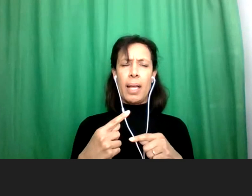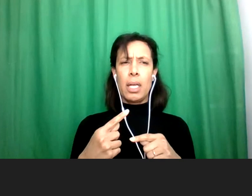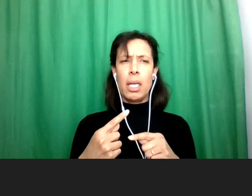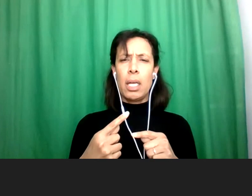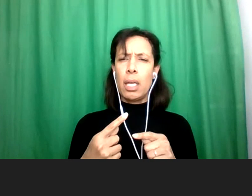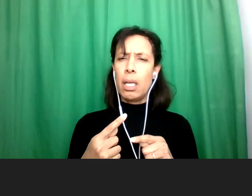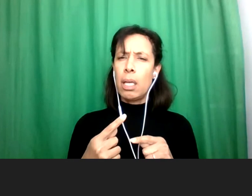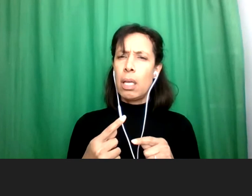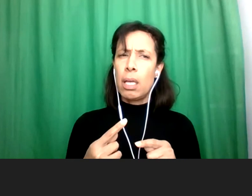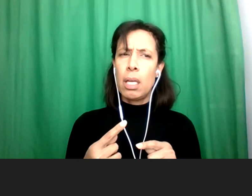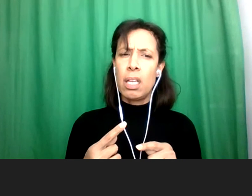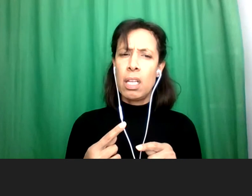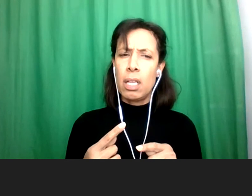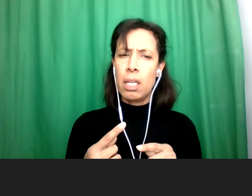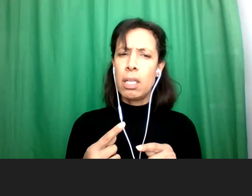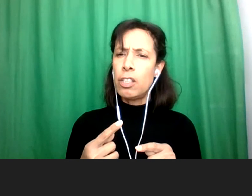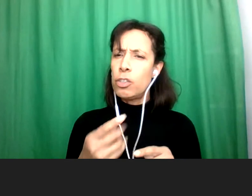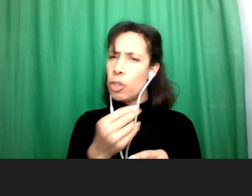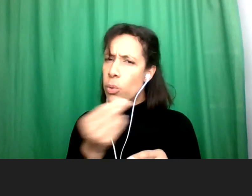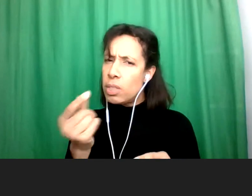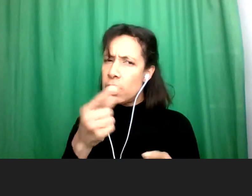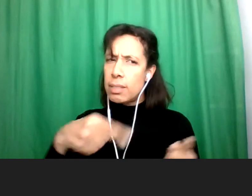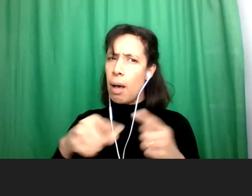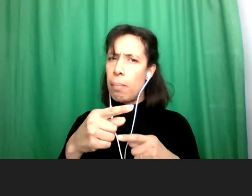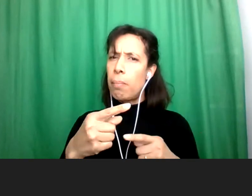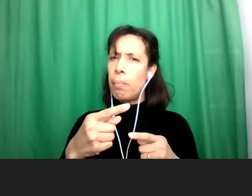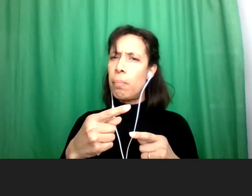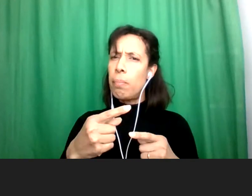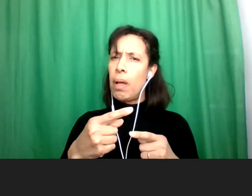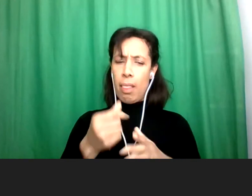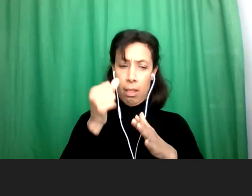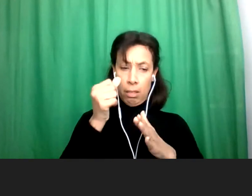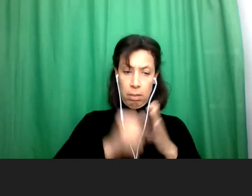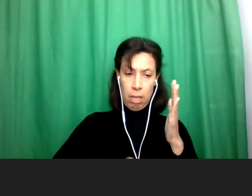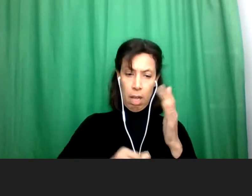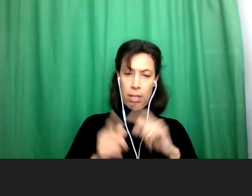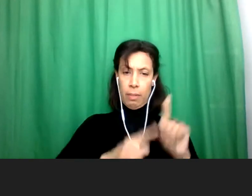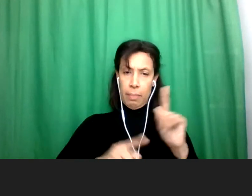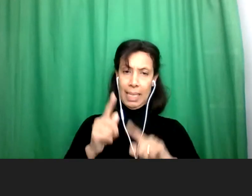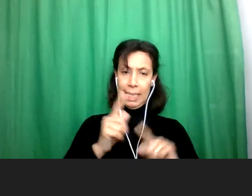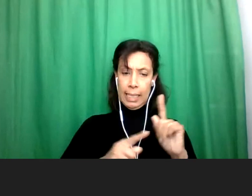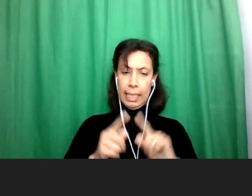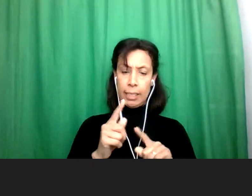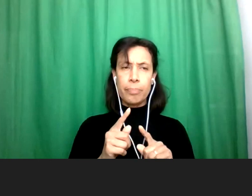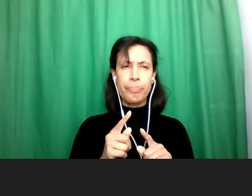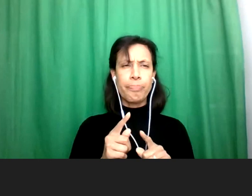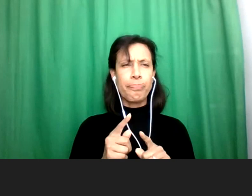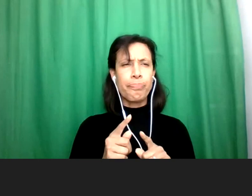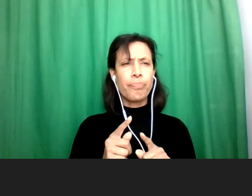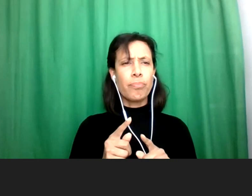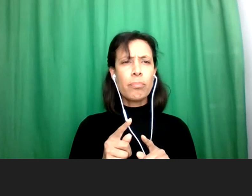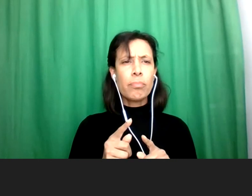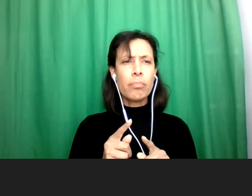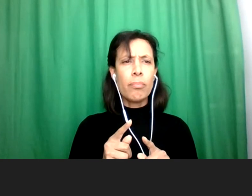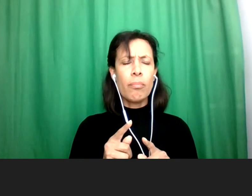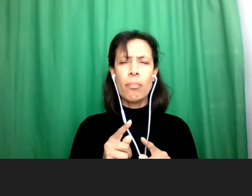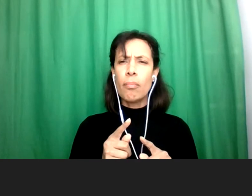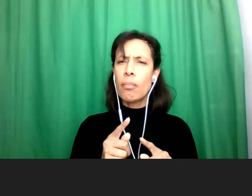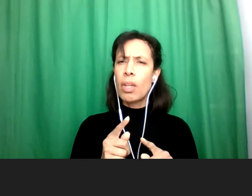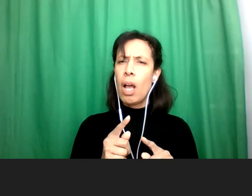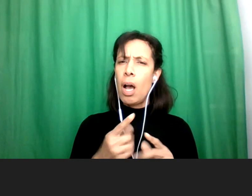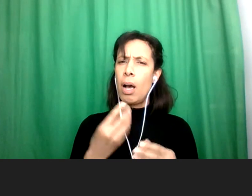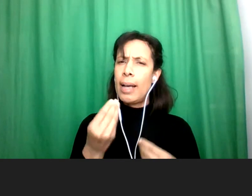were here at the very start of the meeting. And this was to do with the assessment